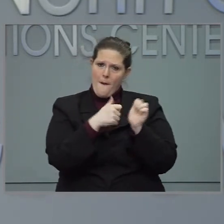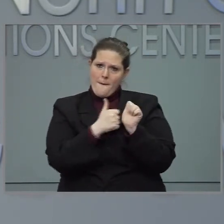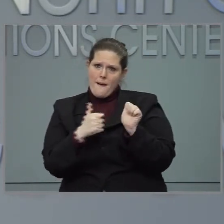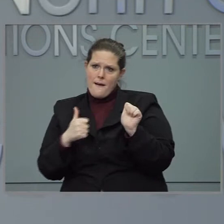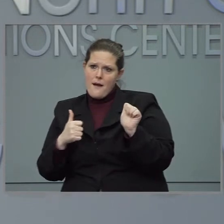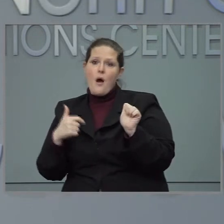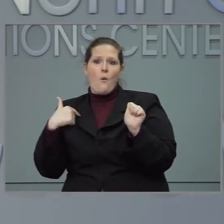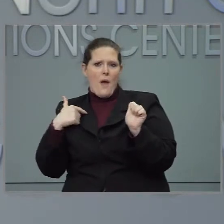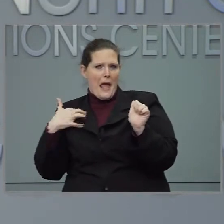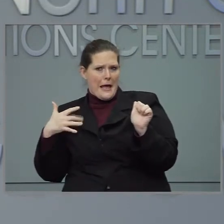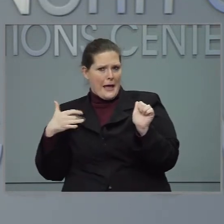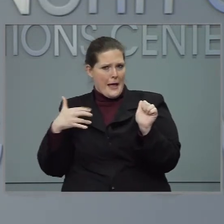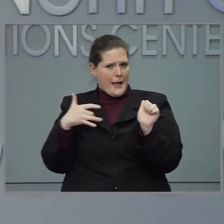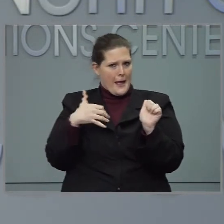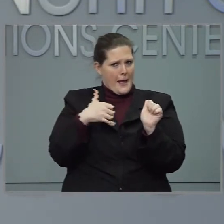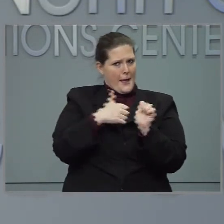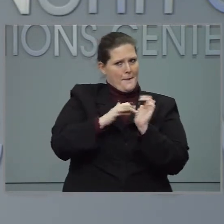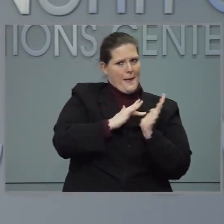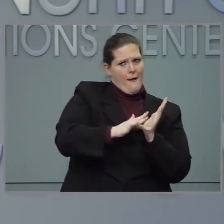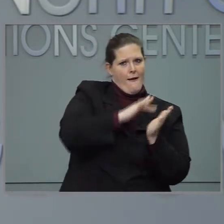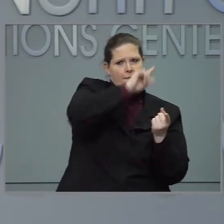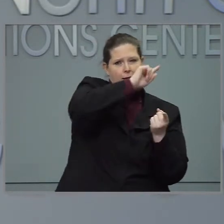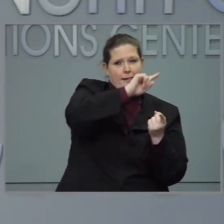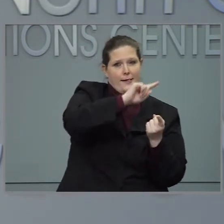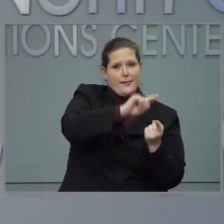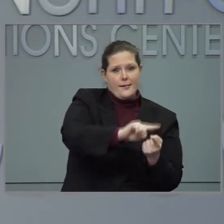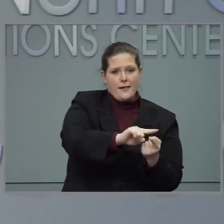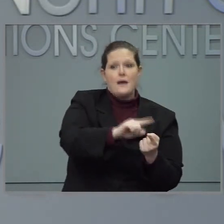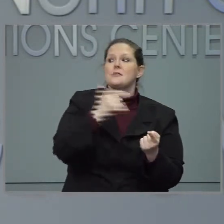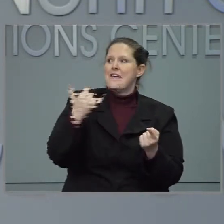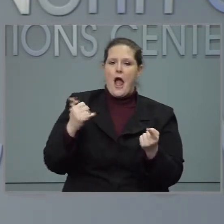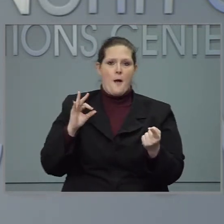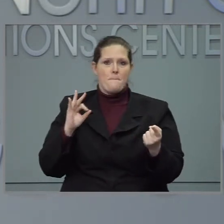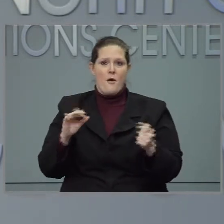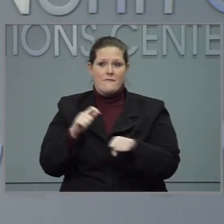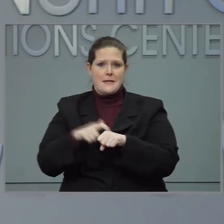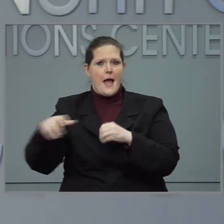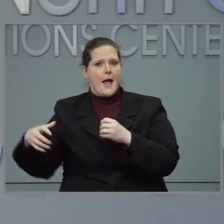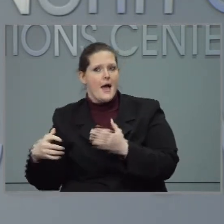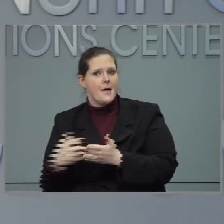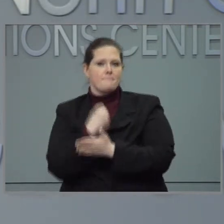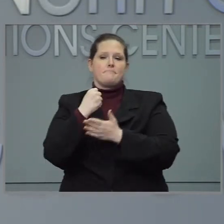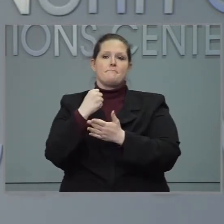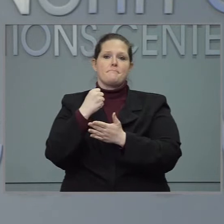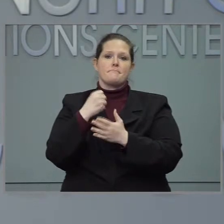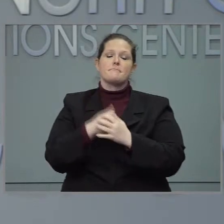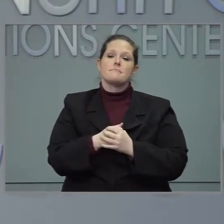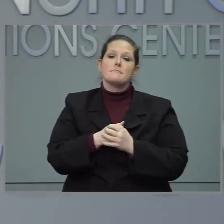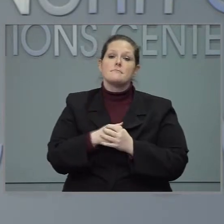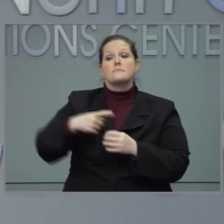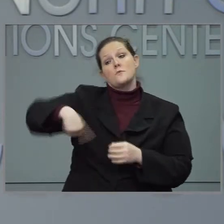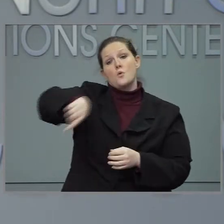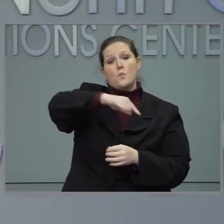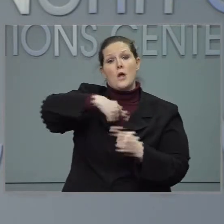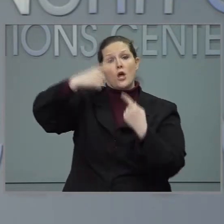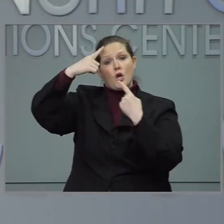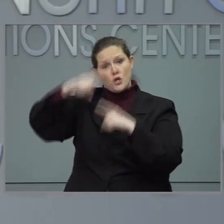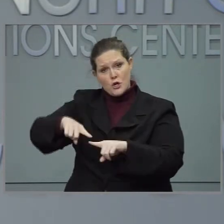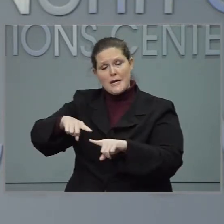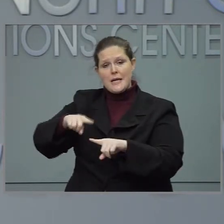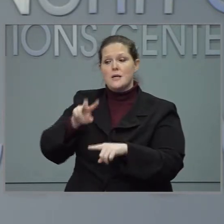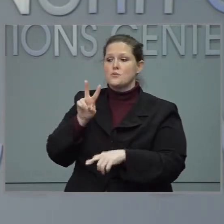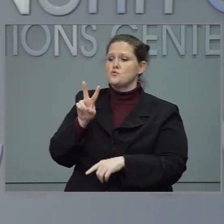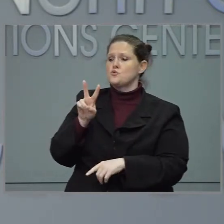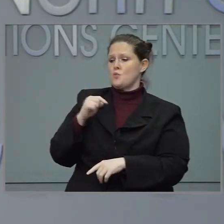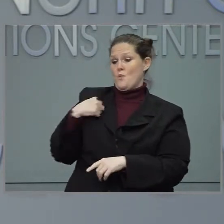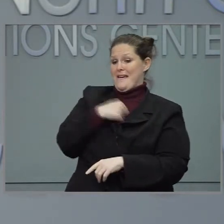look forward to the continued discussions about it. I think we all agree that we need to help build public schools. We're asking for $2.5 billion to